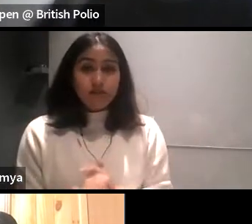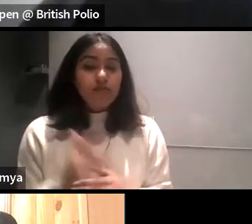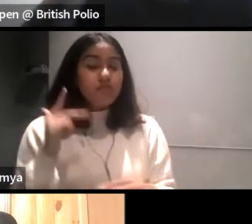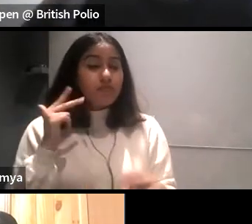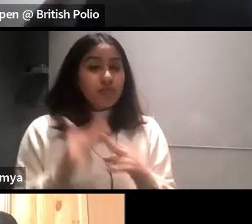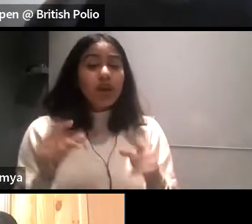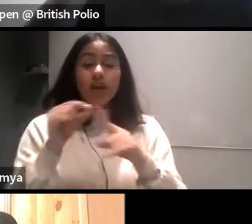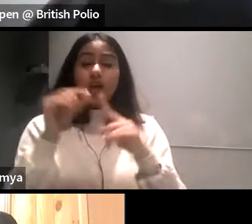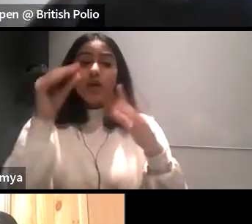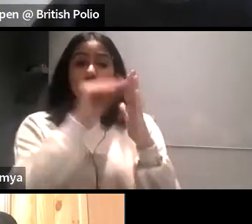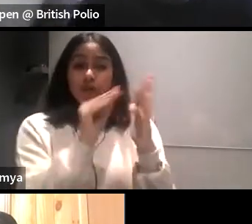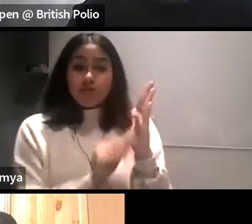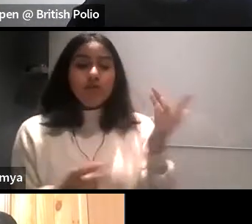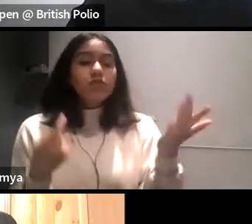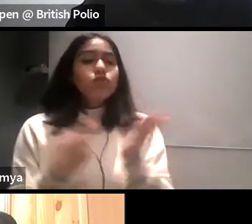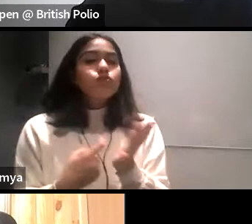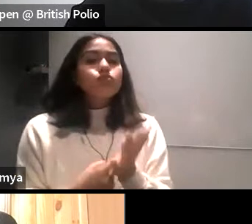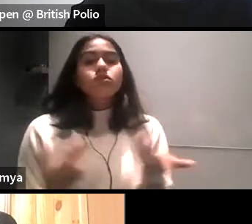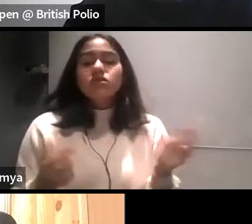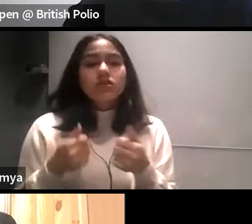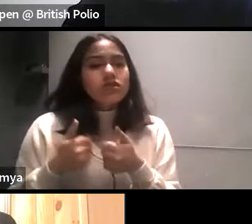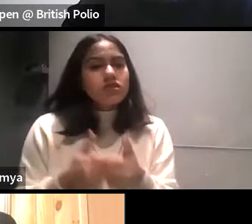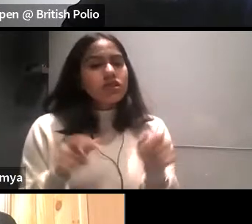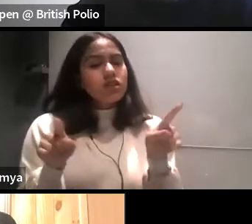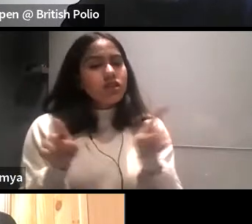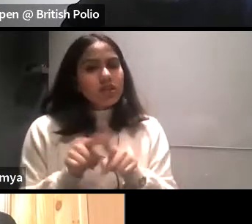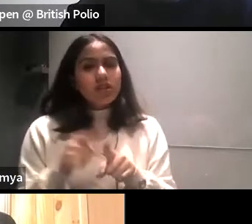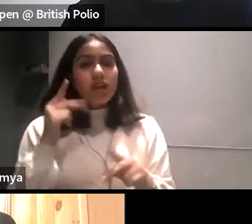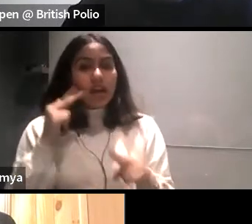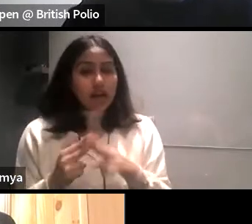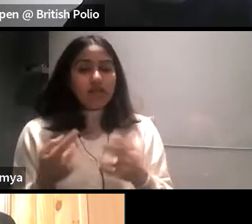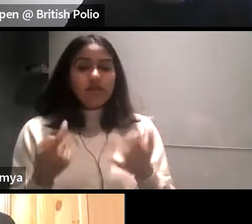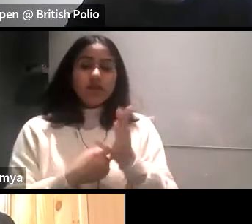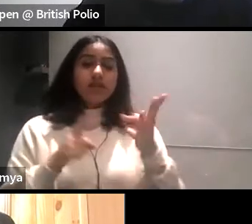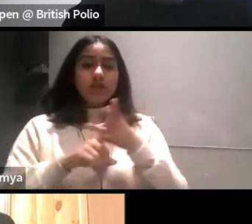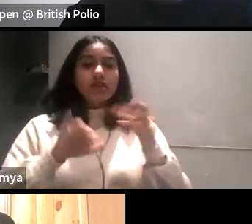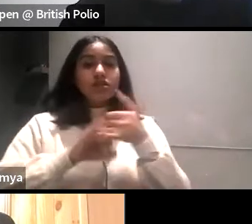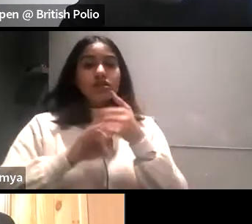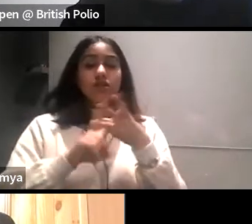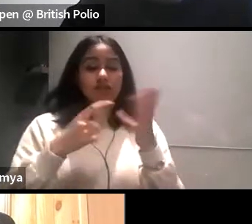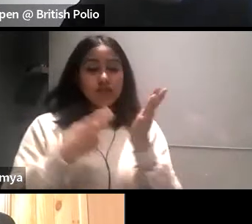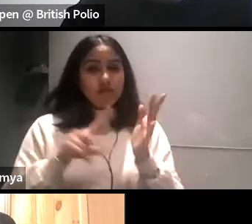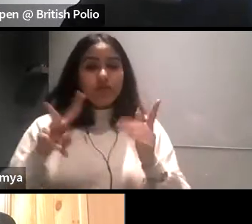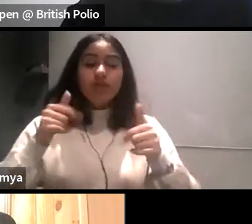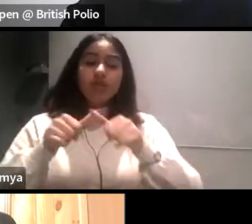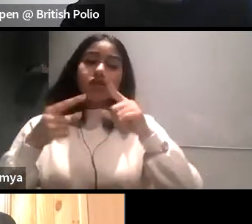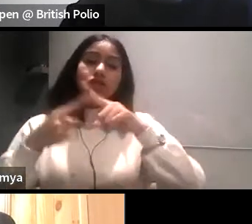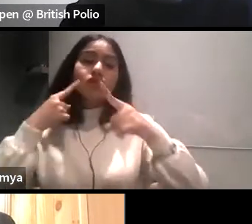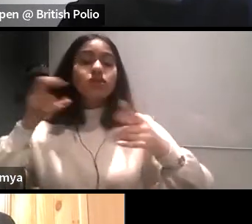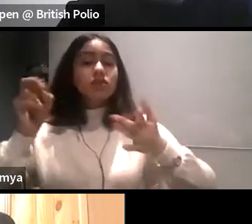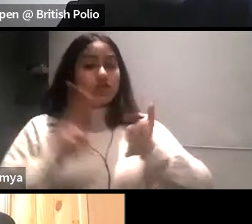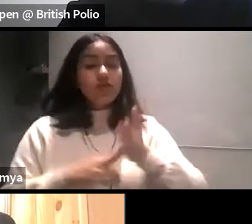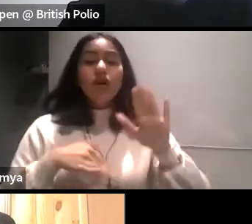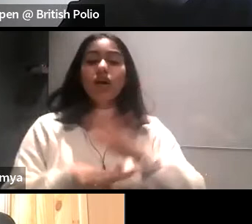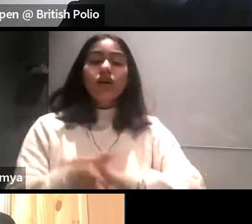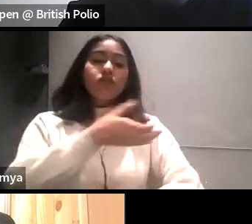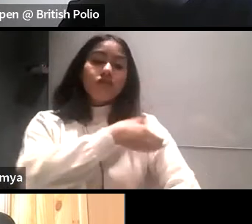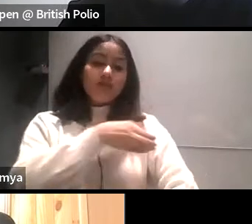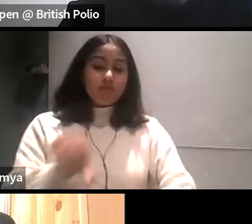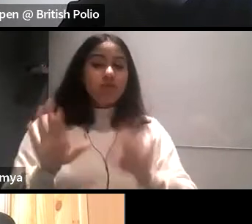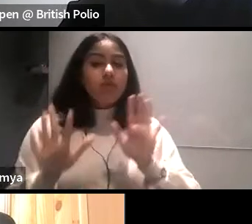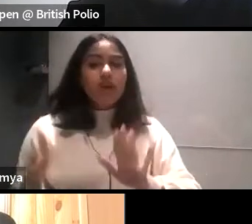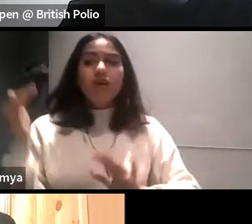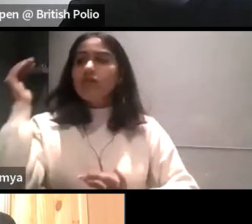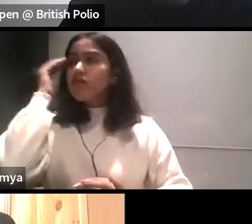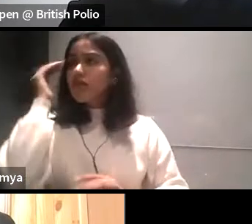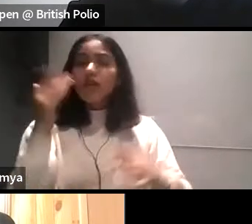of policies and regulations, I think when we see of reservations and employment reservations for people with disabilities, I think